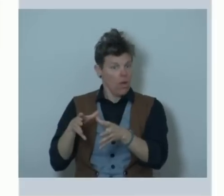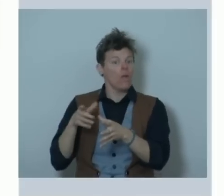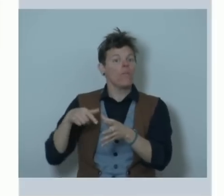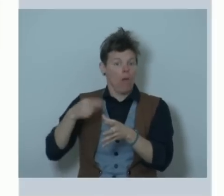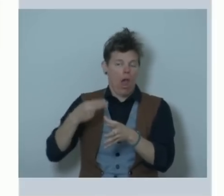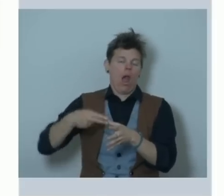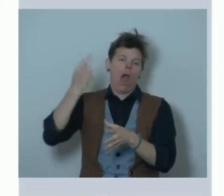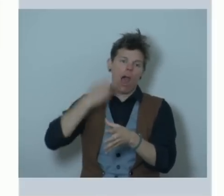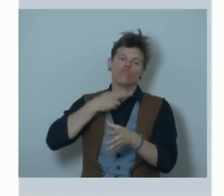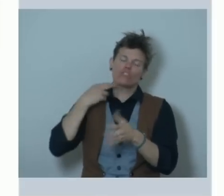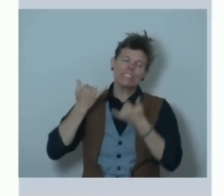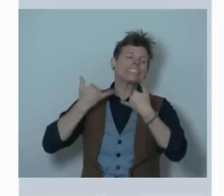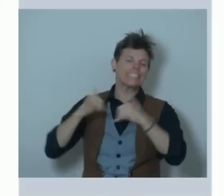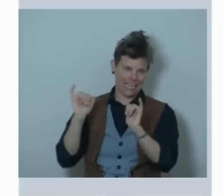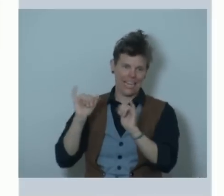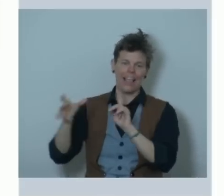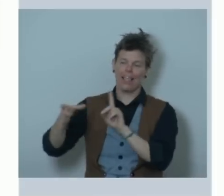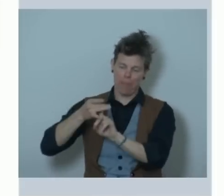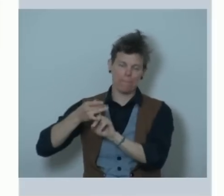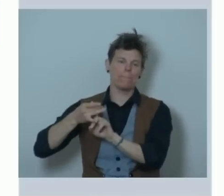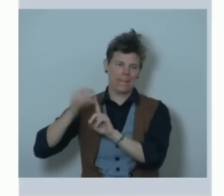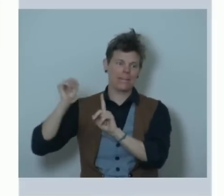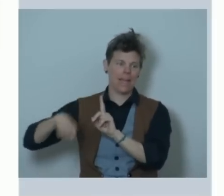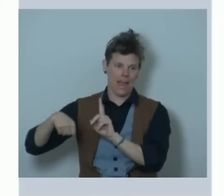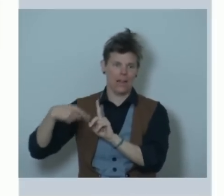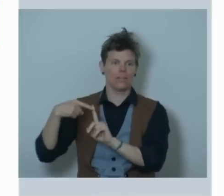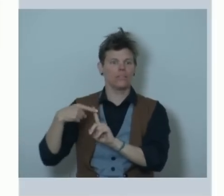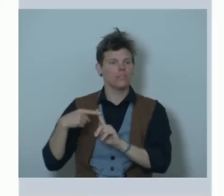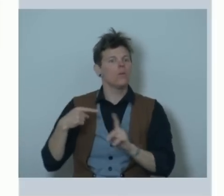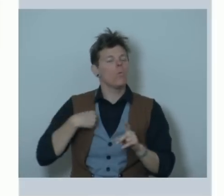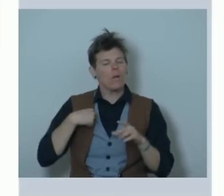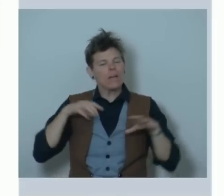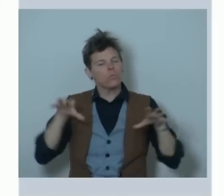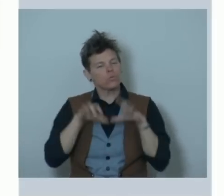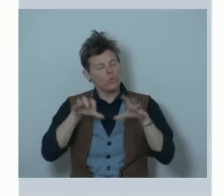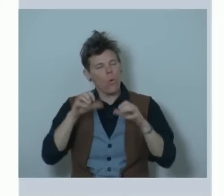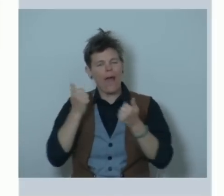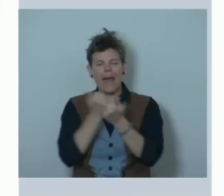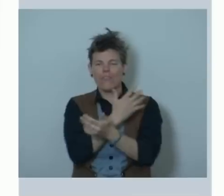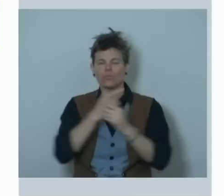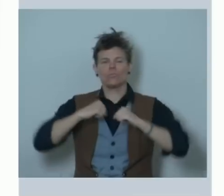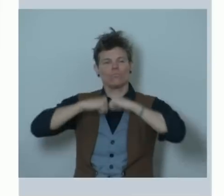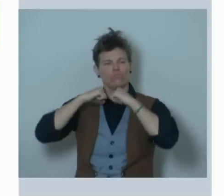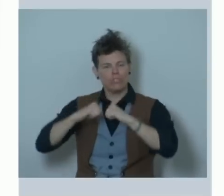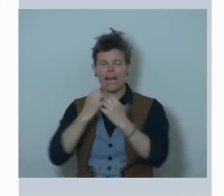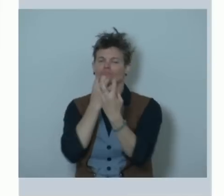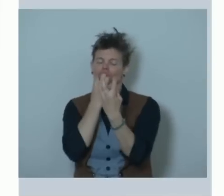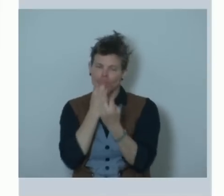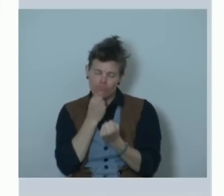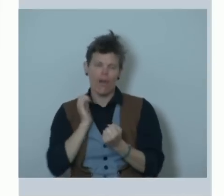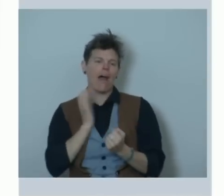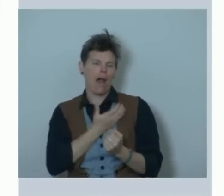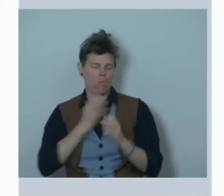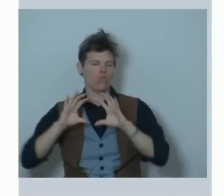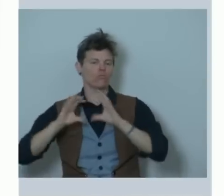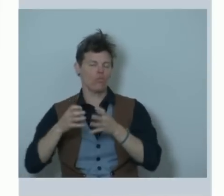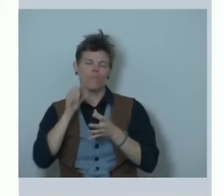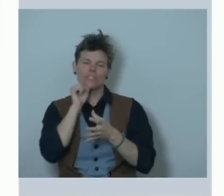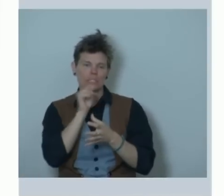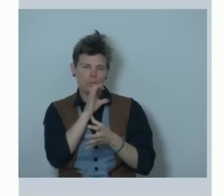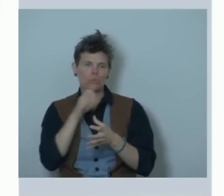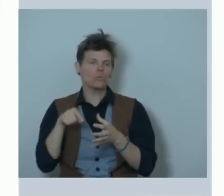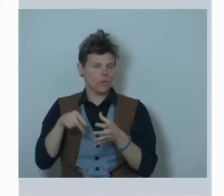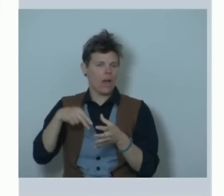risk. We want to do everything we can to protect them, but what else do? They create more hospital care responses, right?